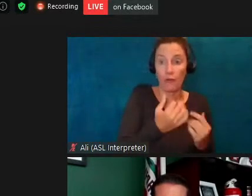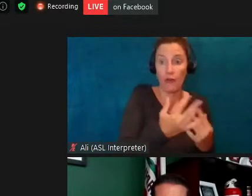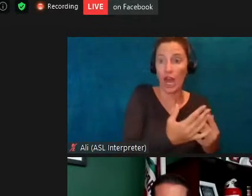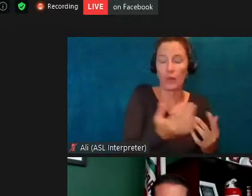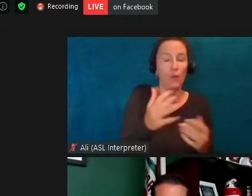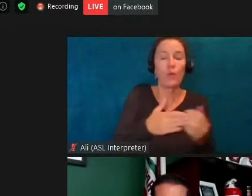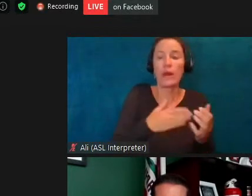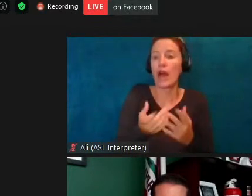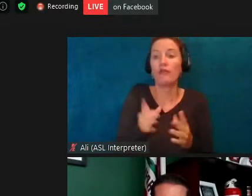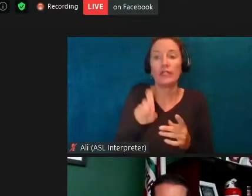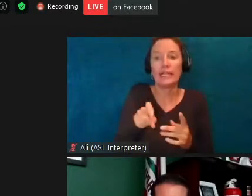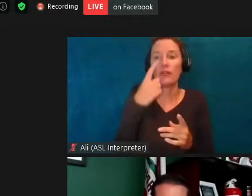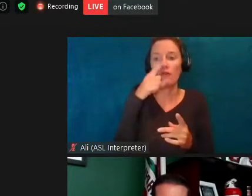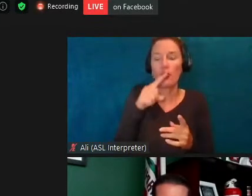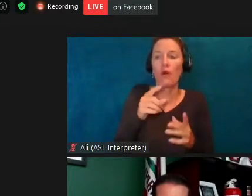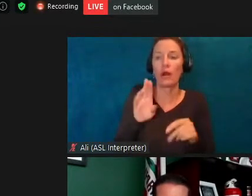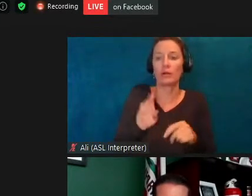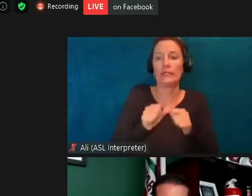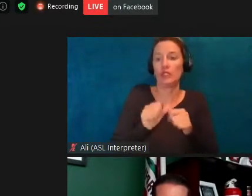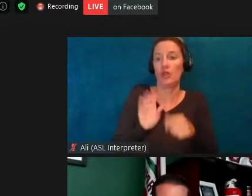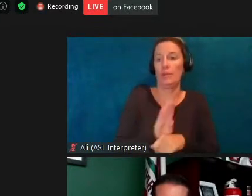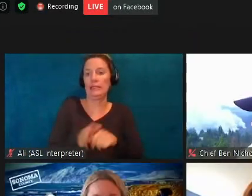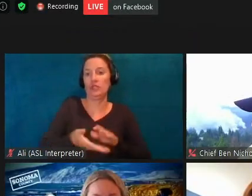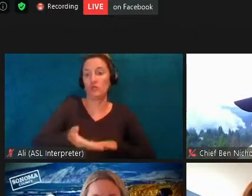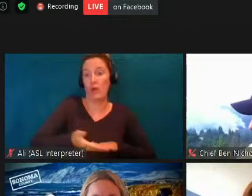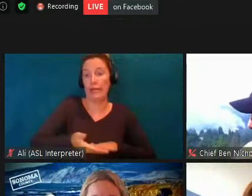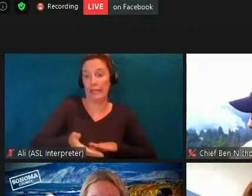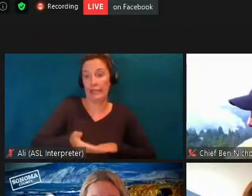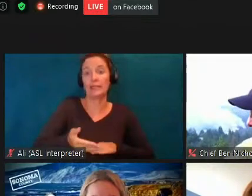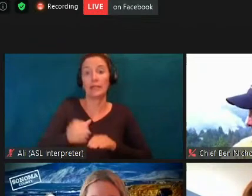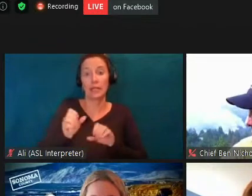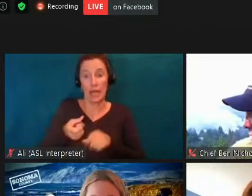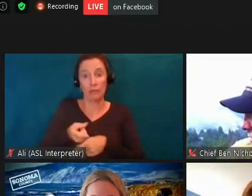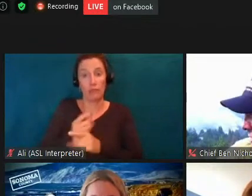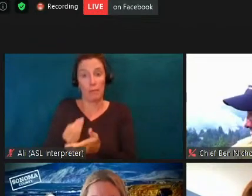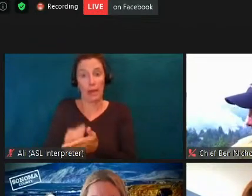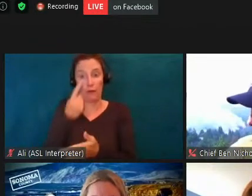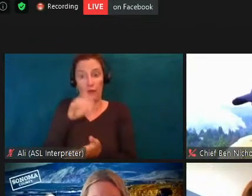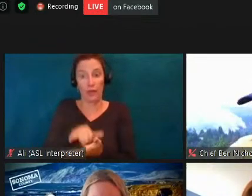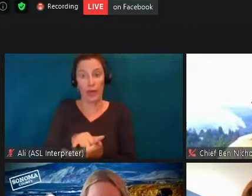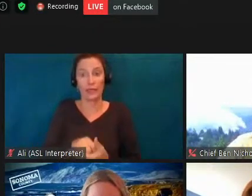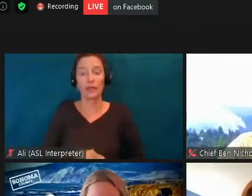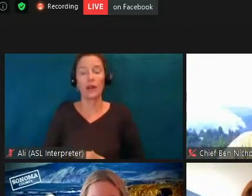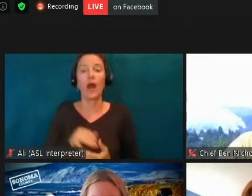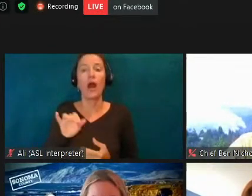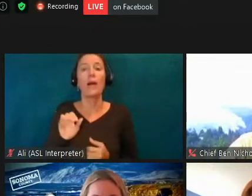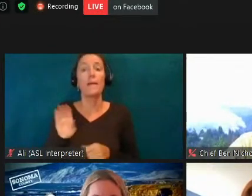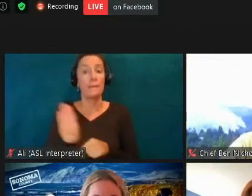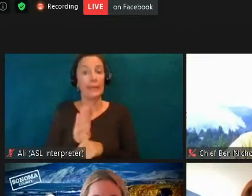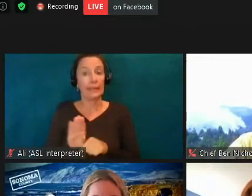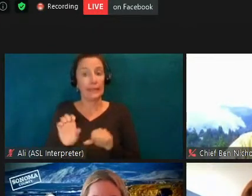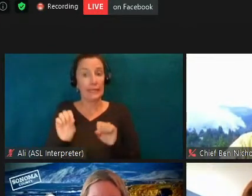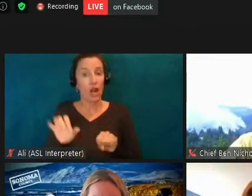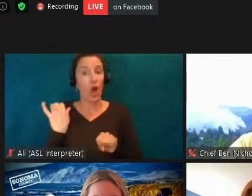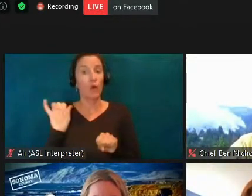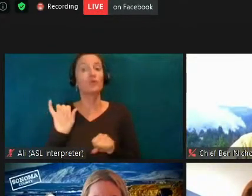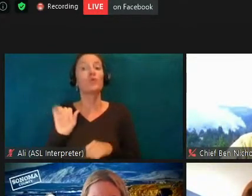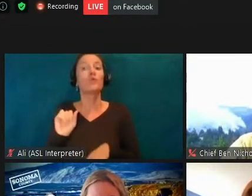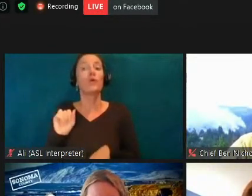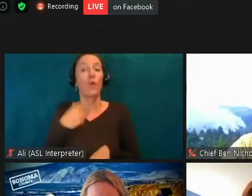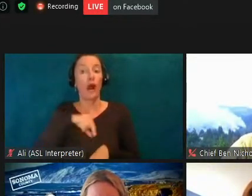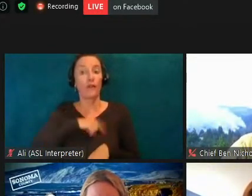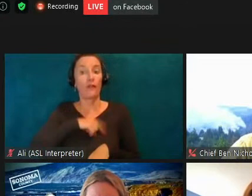deliver and our businesses to prosper. And individuals are also eligible for up to